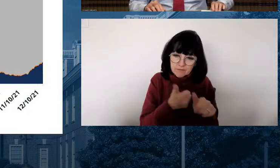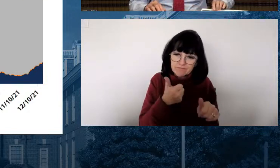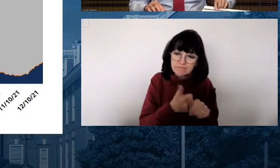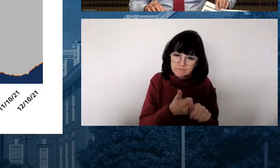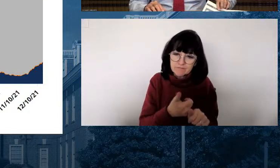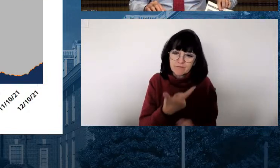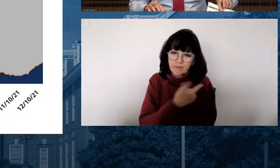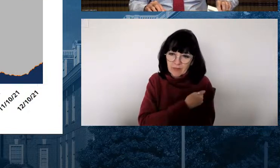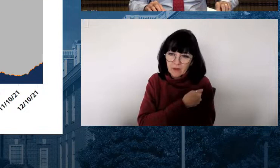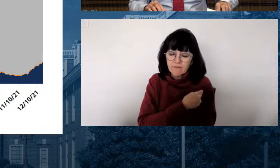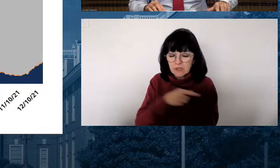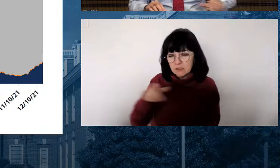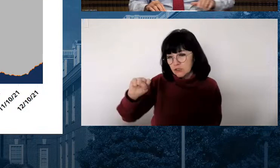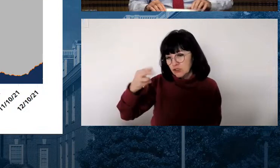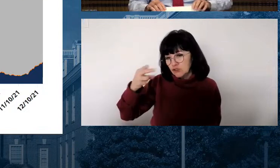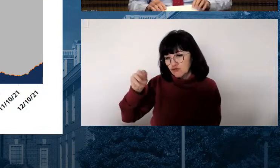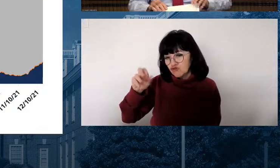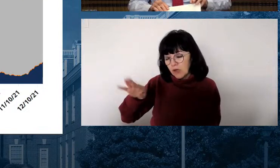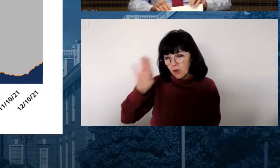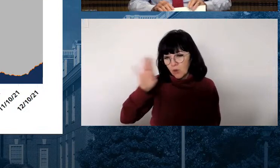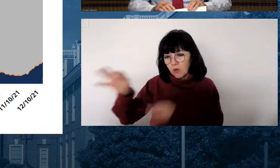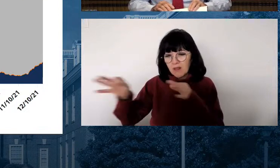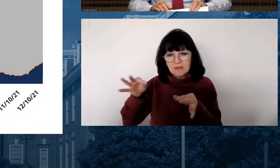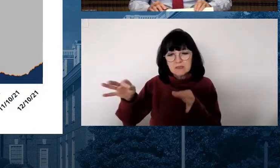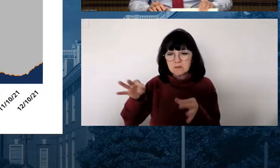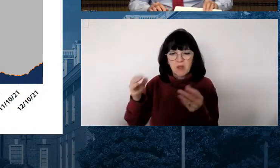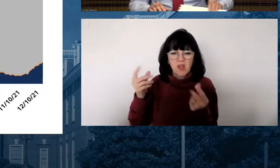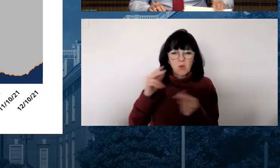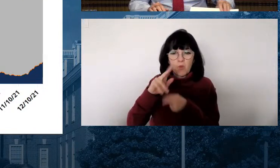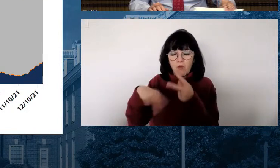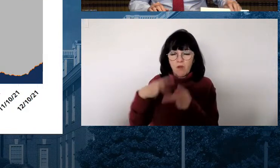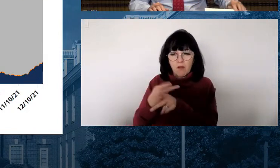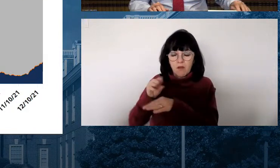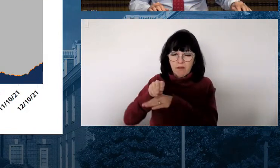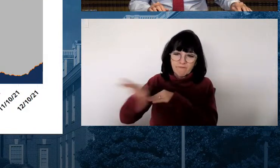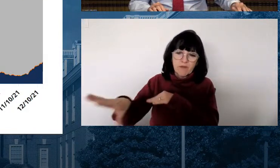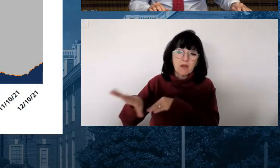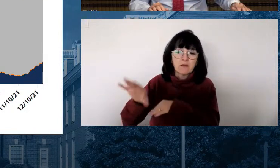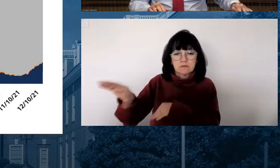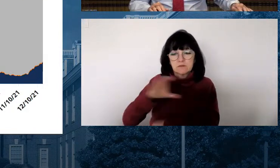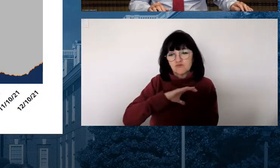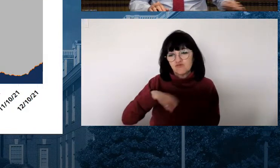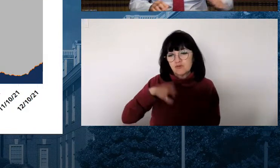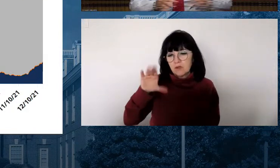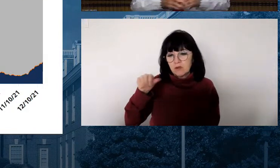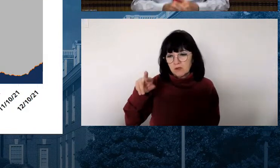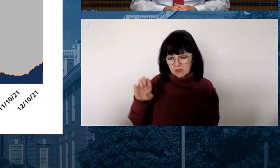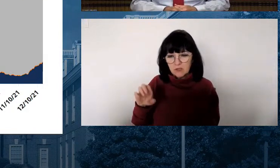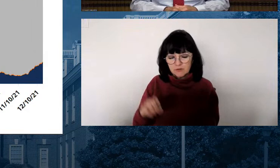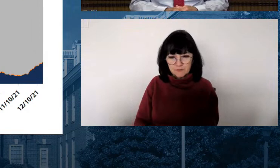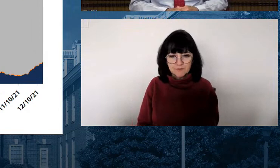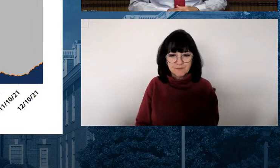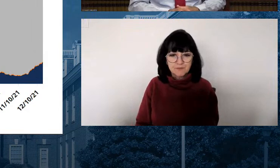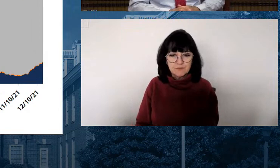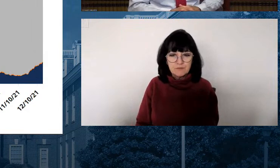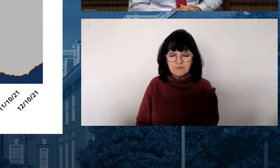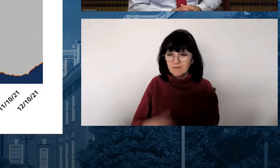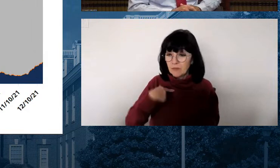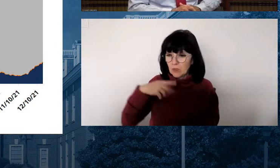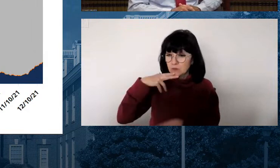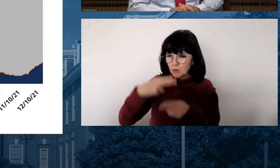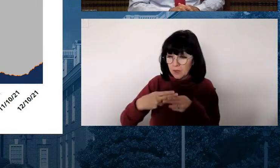how that's affecting Christiana Care, and Dr. Tam, the lower part of our state. So I mentioned